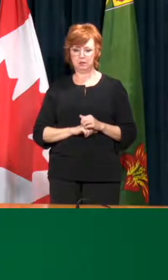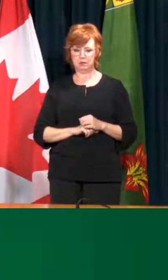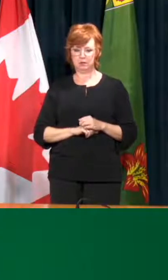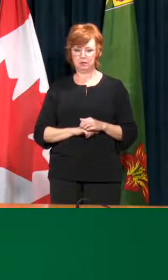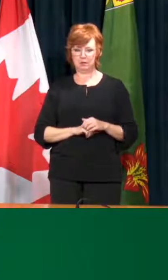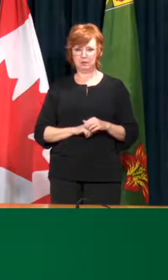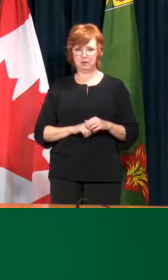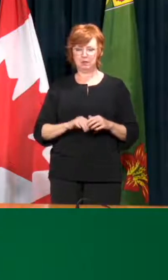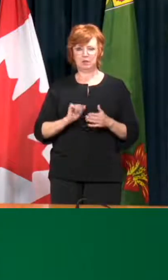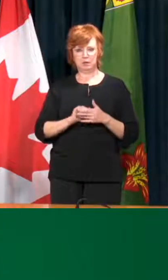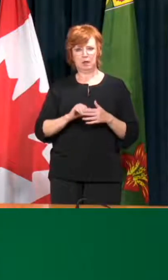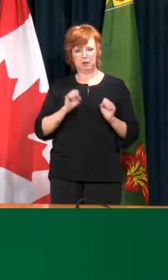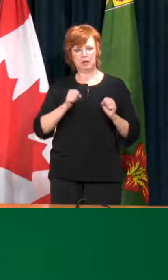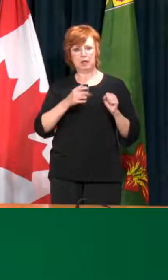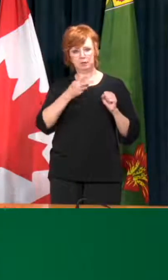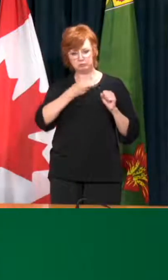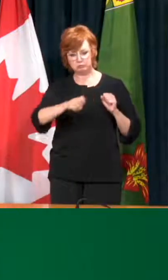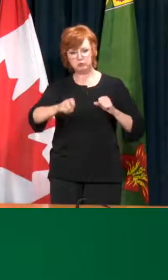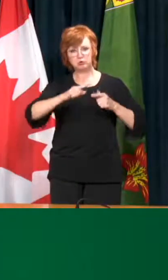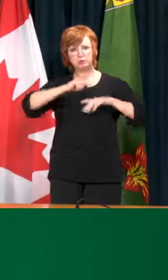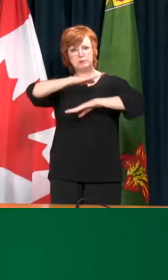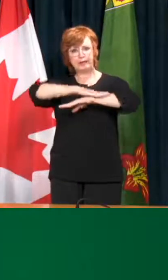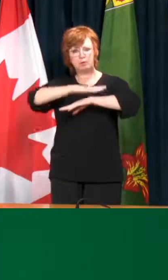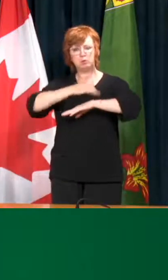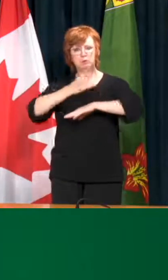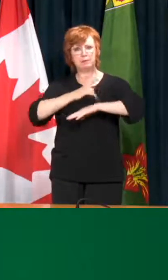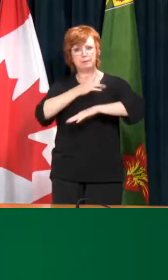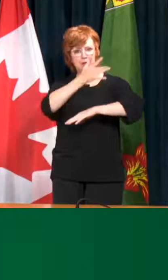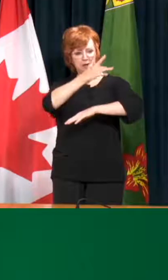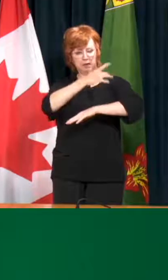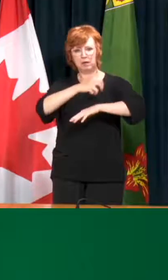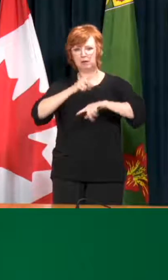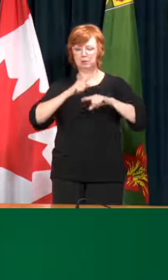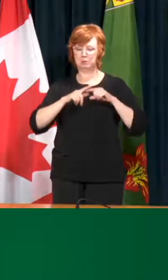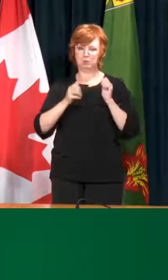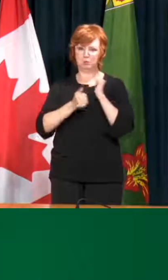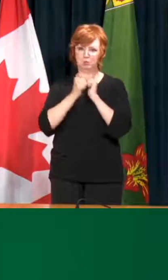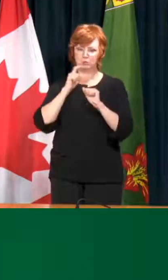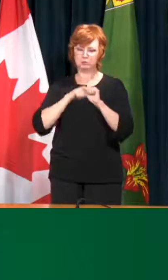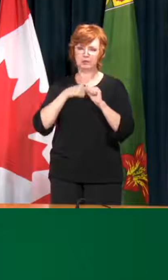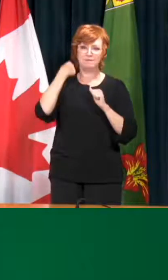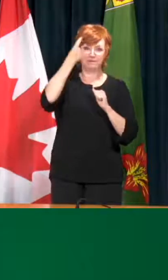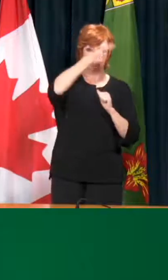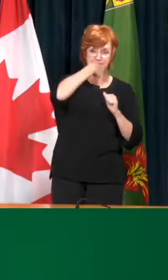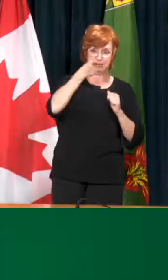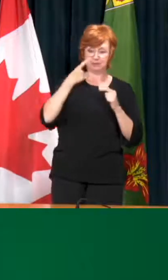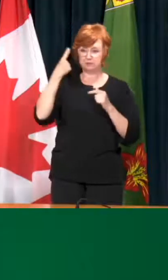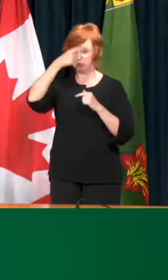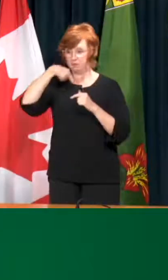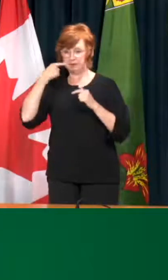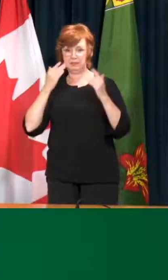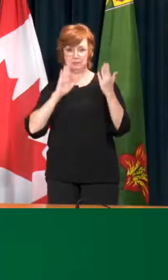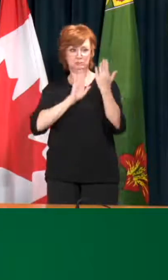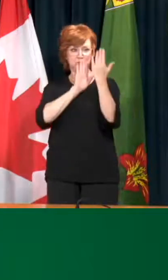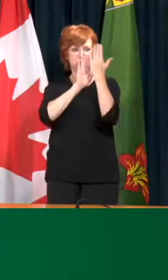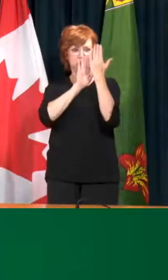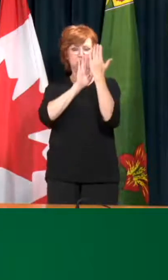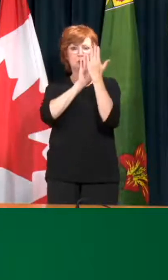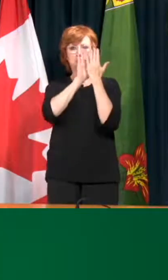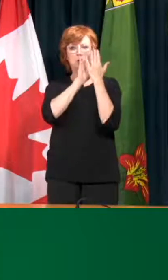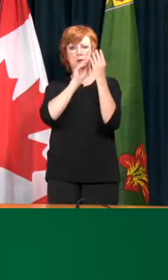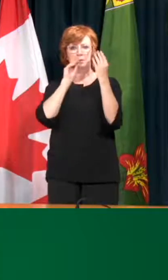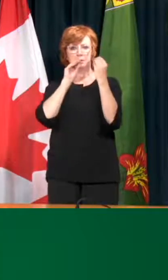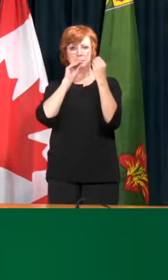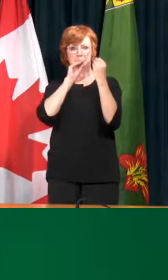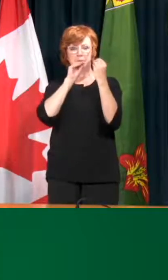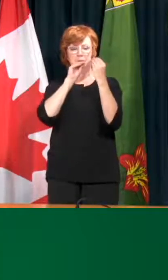close face-to-face contact. But because COVID is a notifiable disease legally under the Public Health Act, public health is always